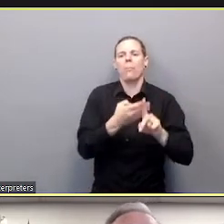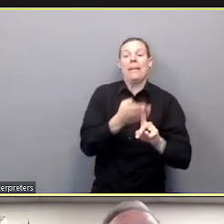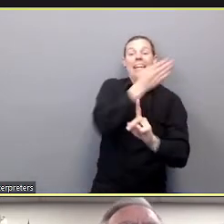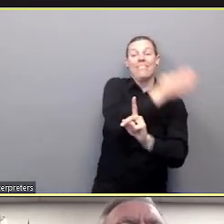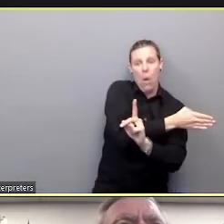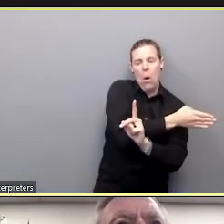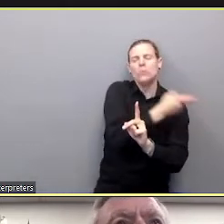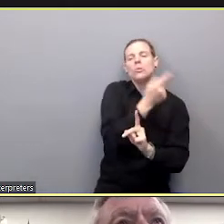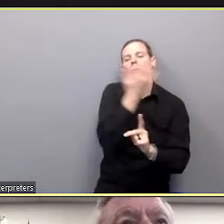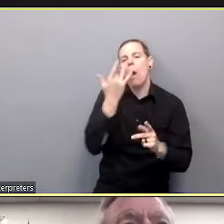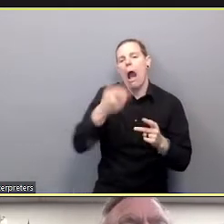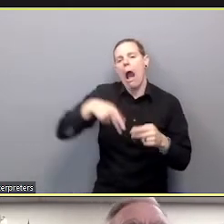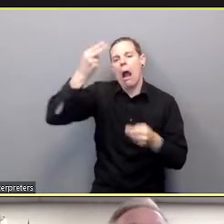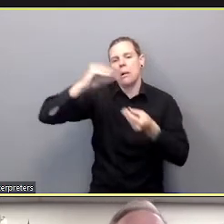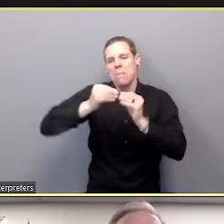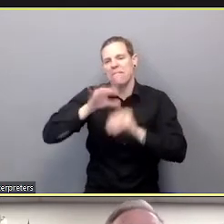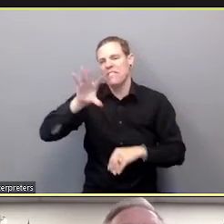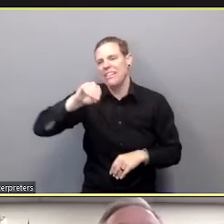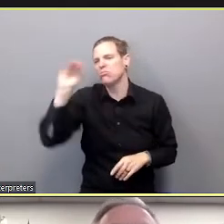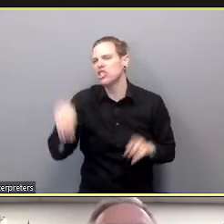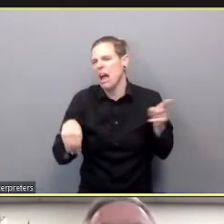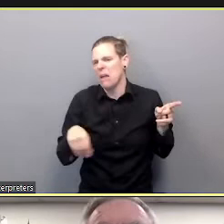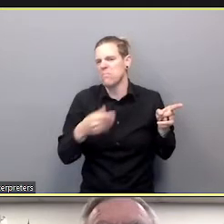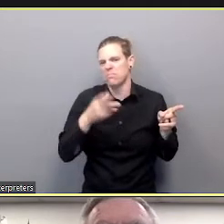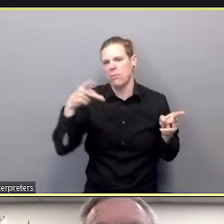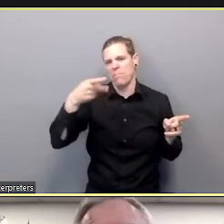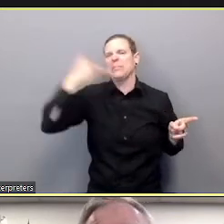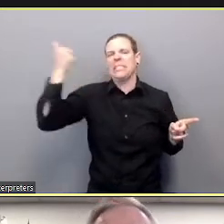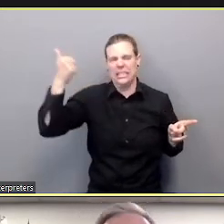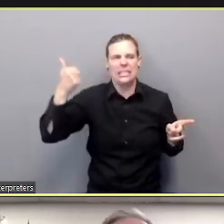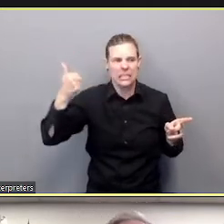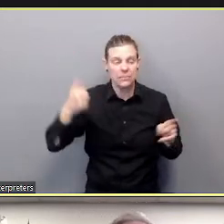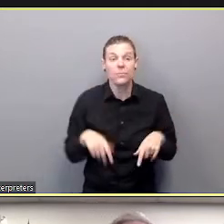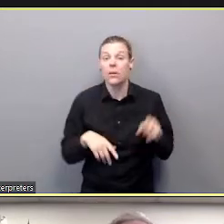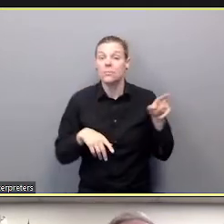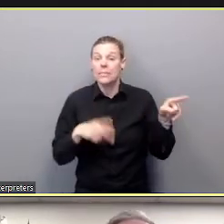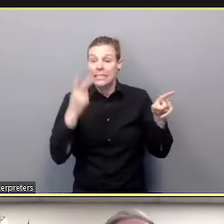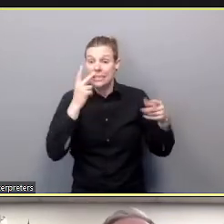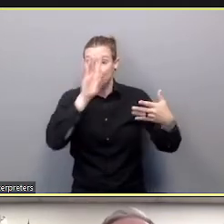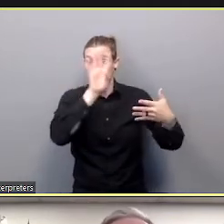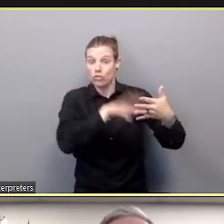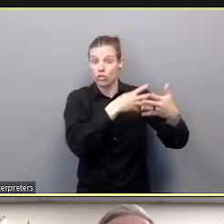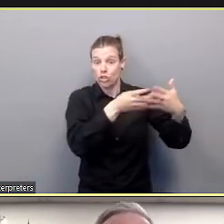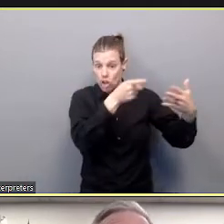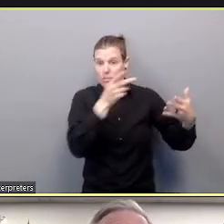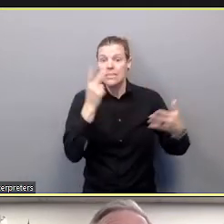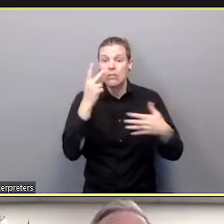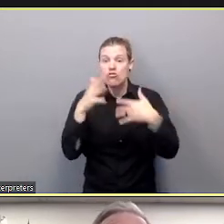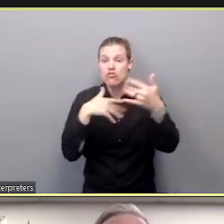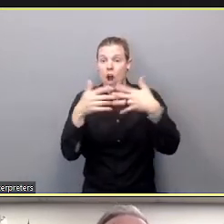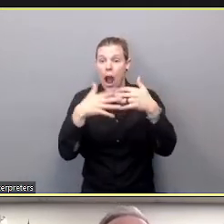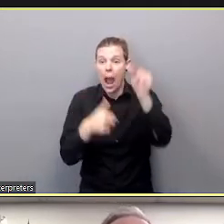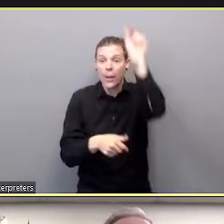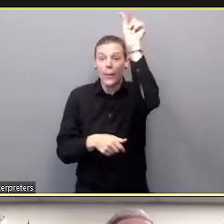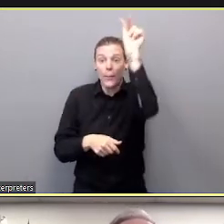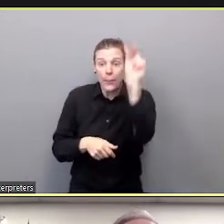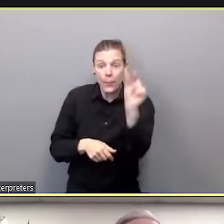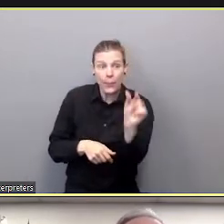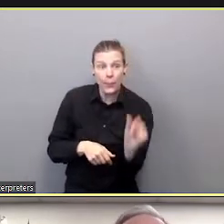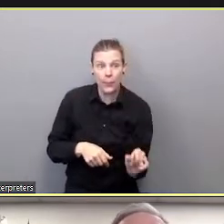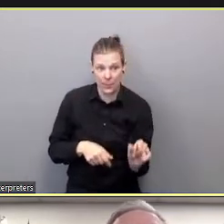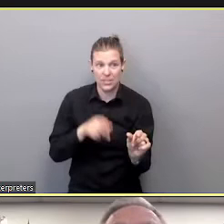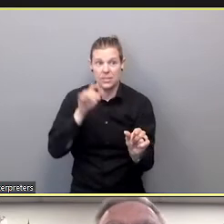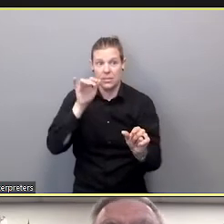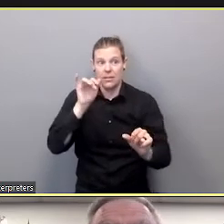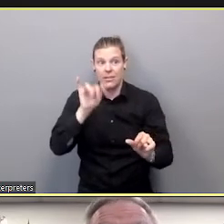The gray area is, that's Department of Health talk for pay no attention to the man behind the curtain. So we